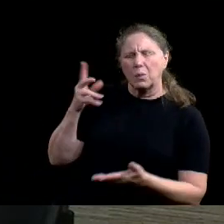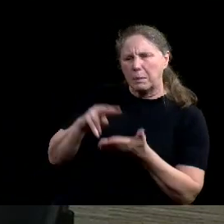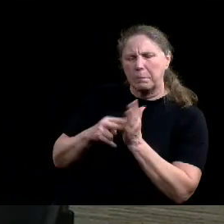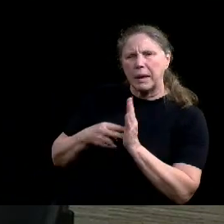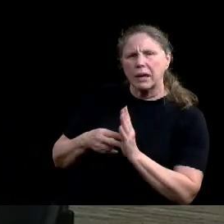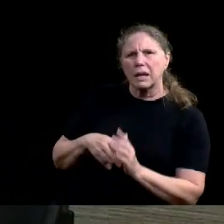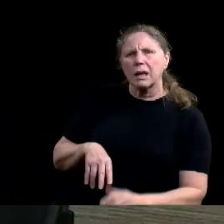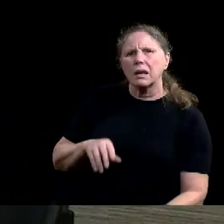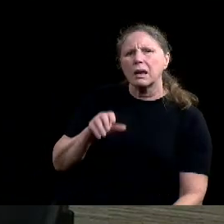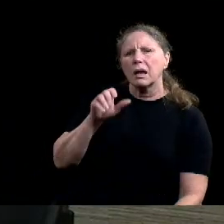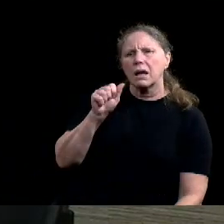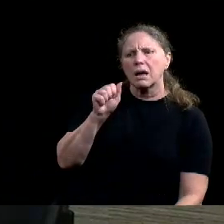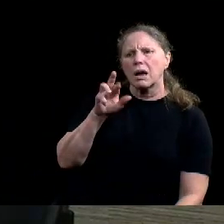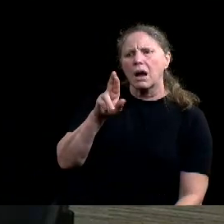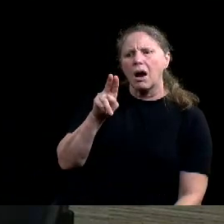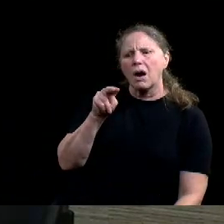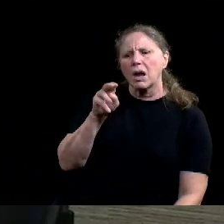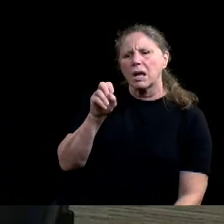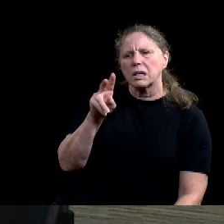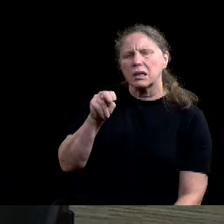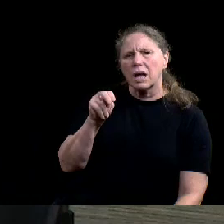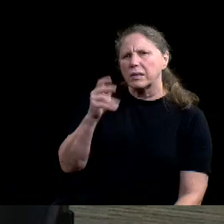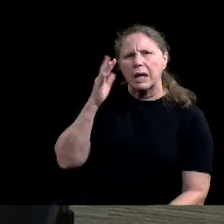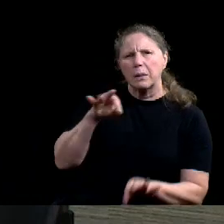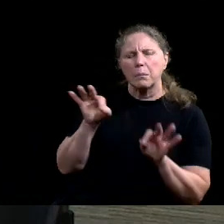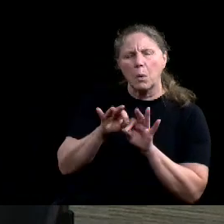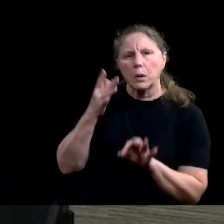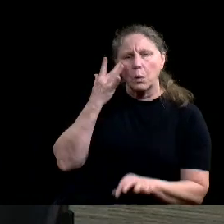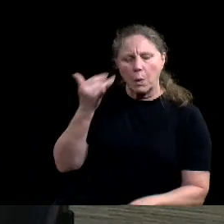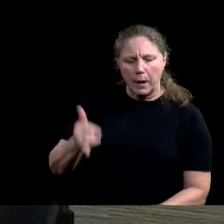important? Dr. Griggs, I'm going to let you take that one.